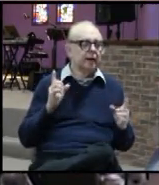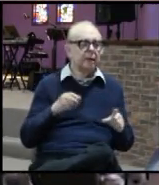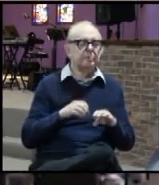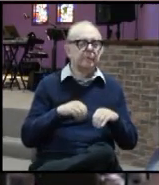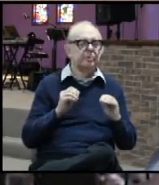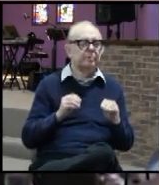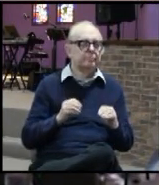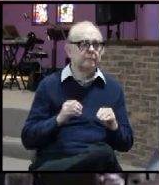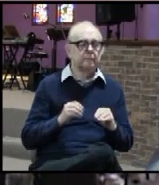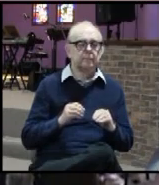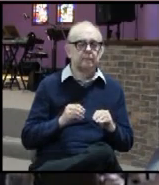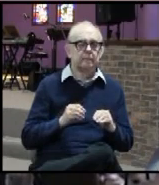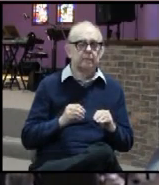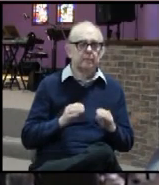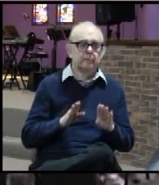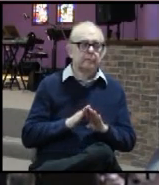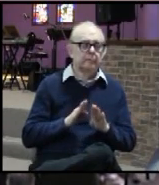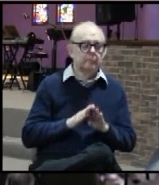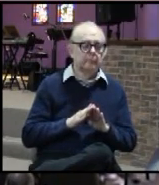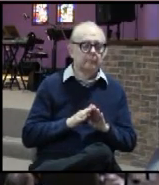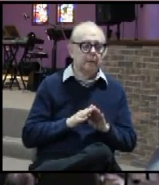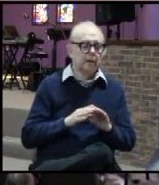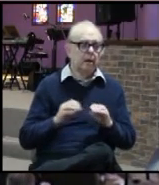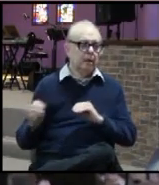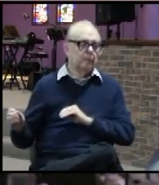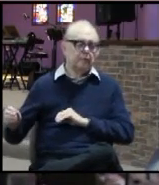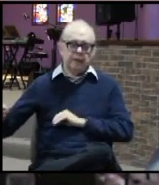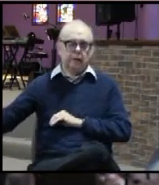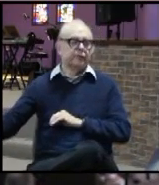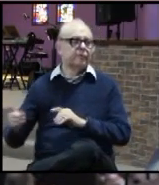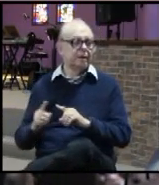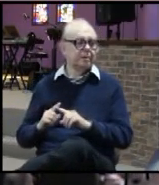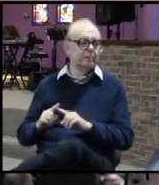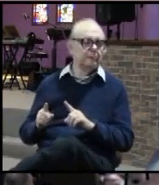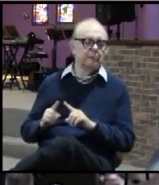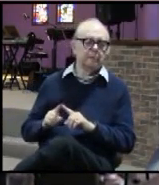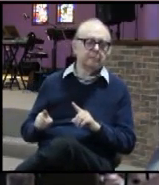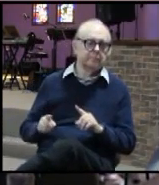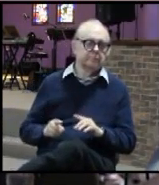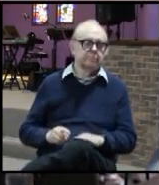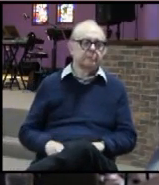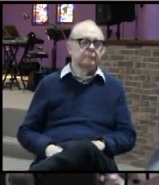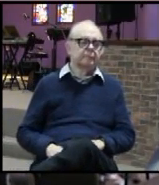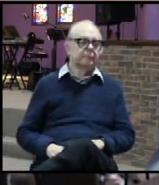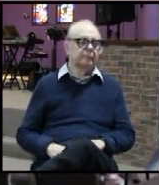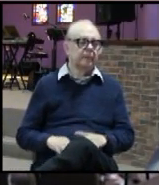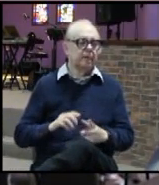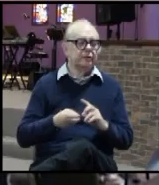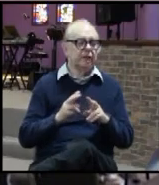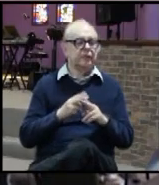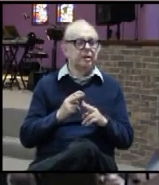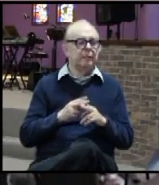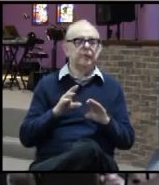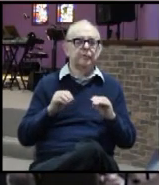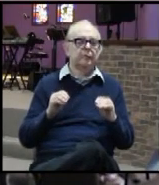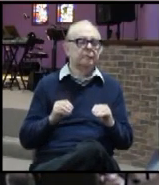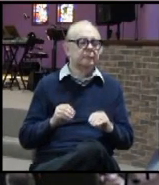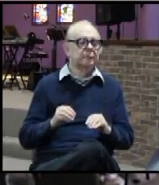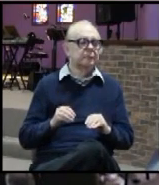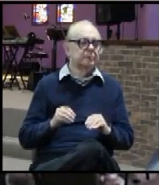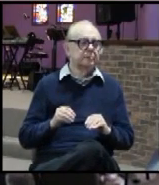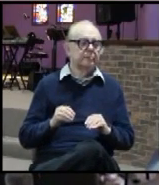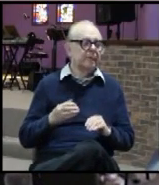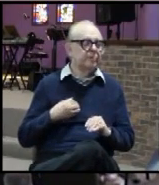And then they close that store down and they move down the street. Or they just turn around and just change the name and then they move right back